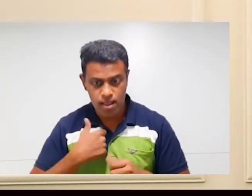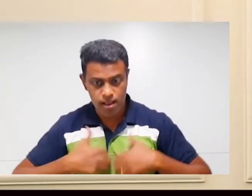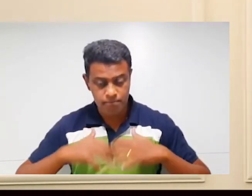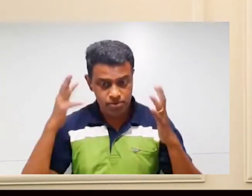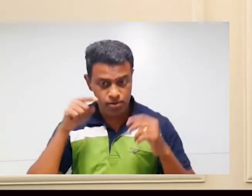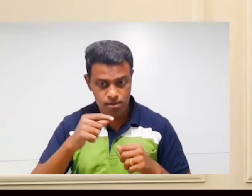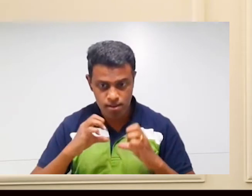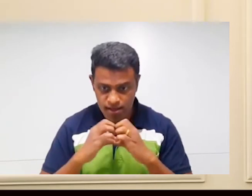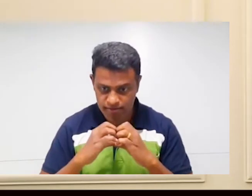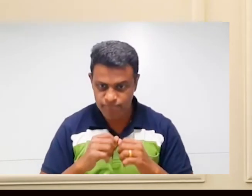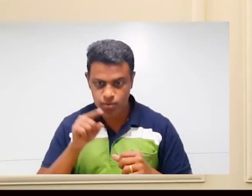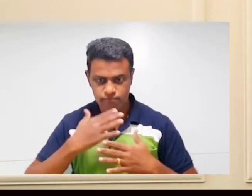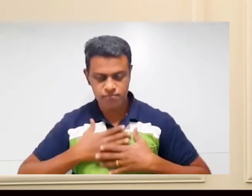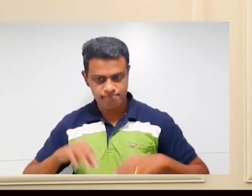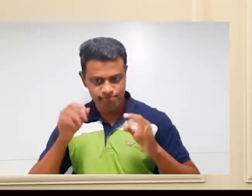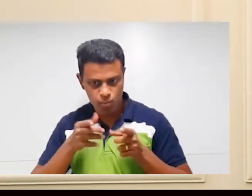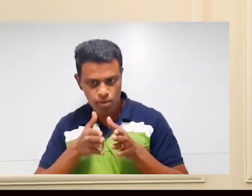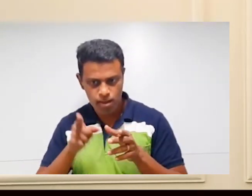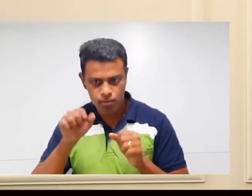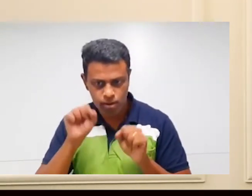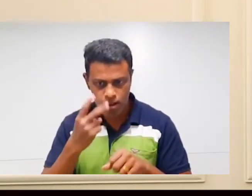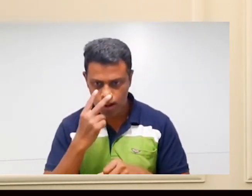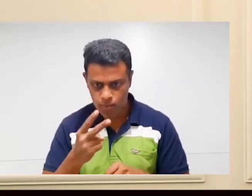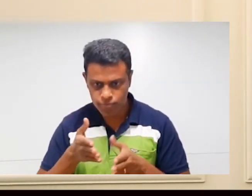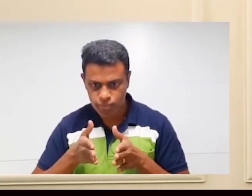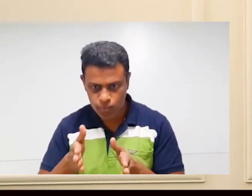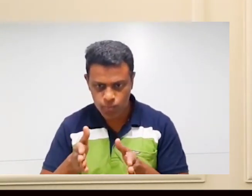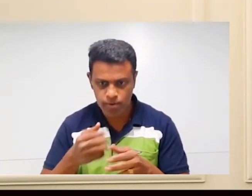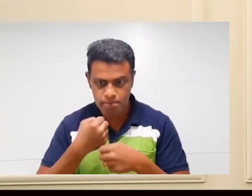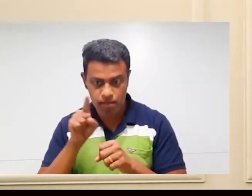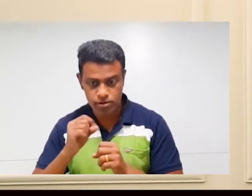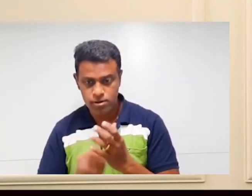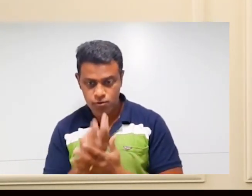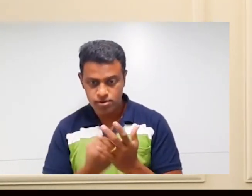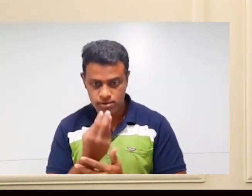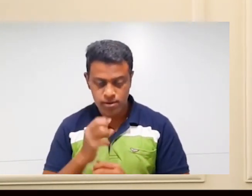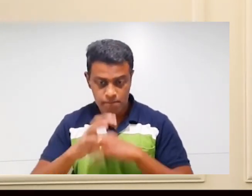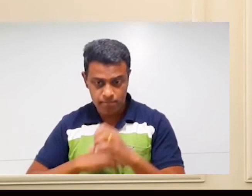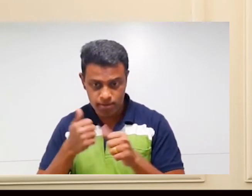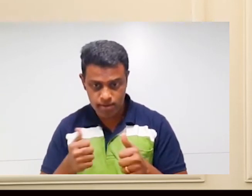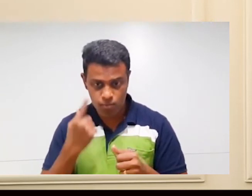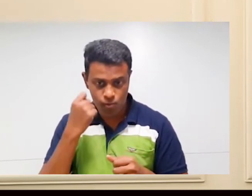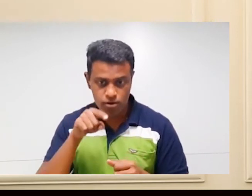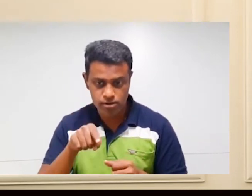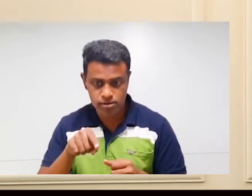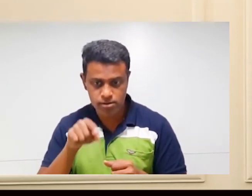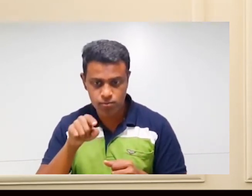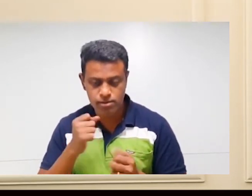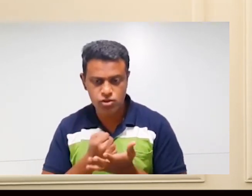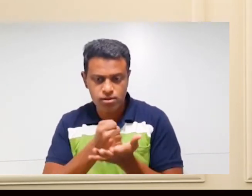your well-being and the way you're able to look at things and make this organization to what it is and serve